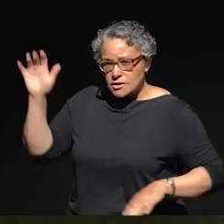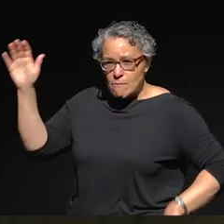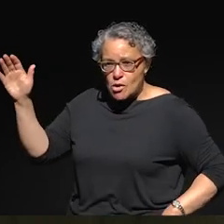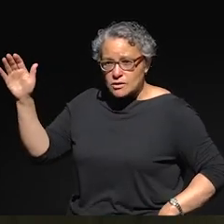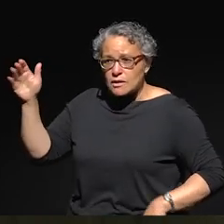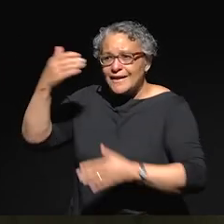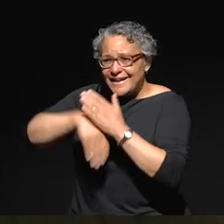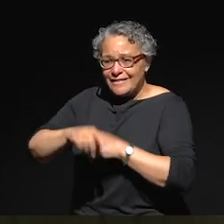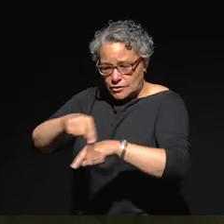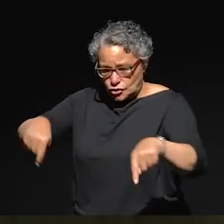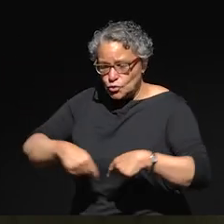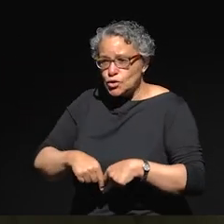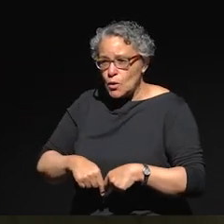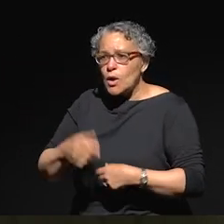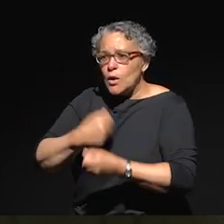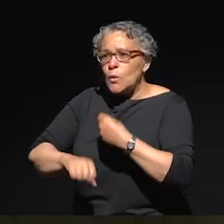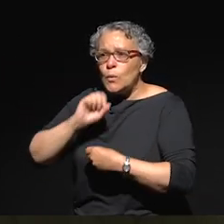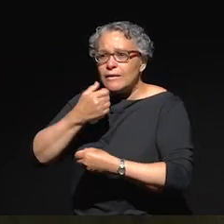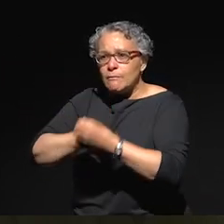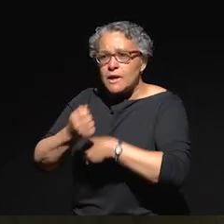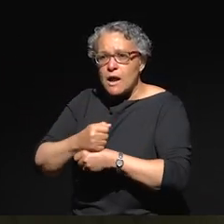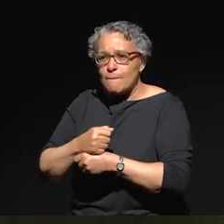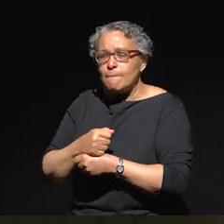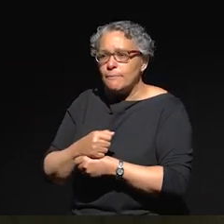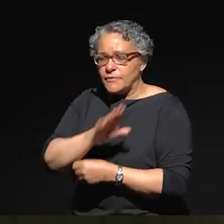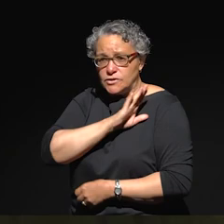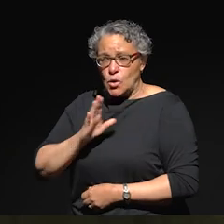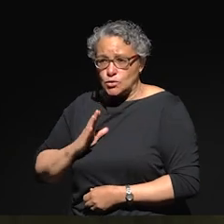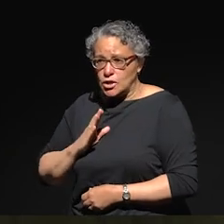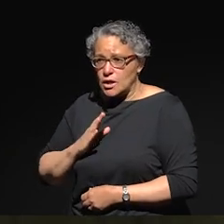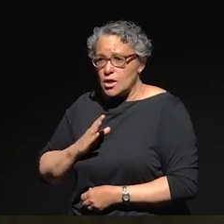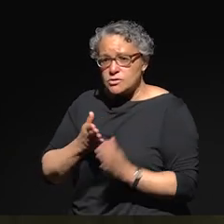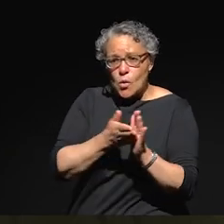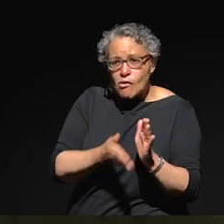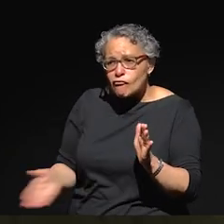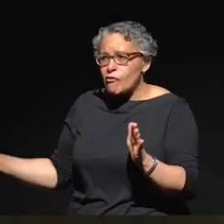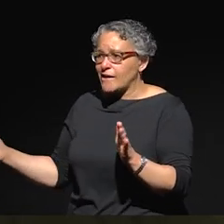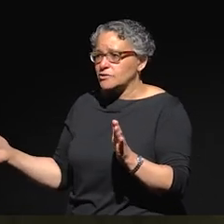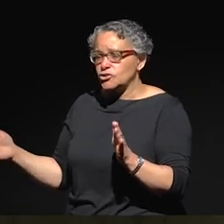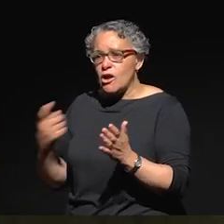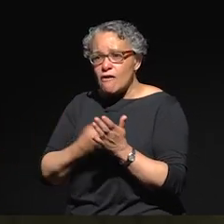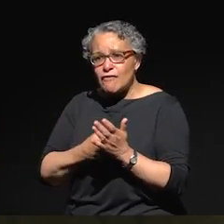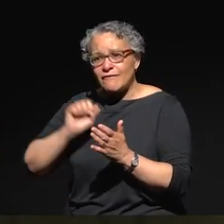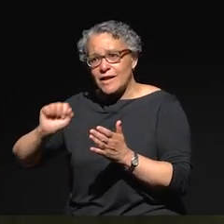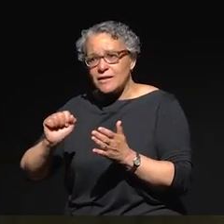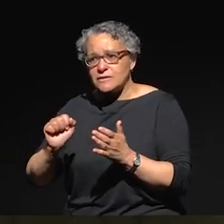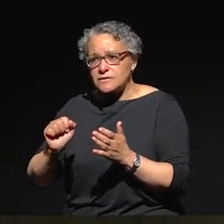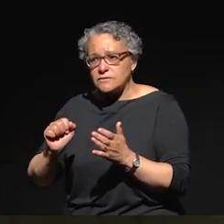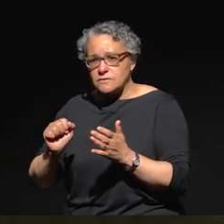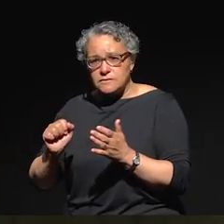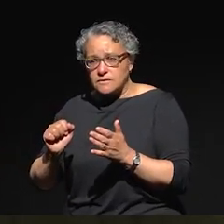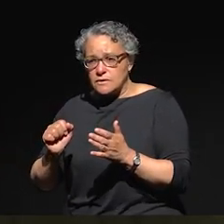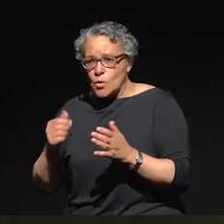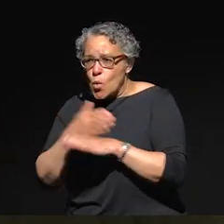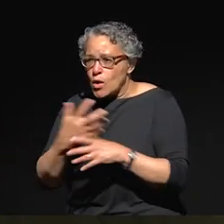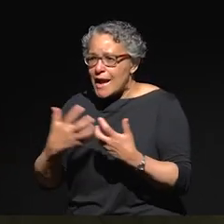soldiers who's going to be at the tomb, beautifully done in black chalk. So this is the range of Raphael as a draftsman and his way of preparing